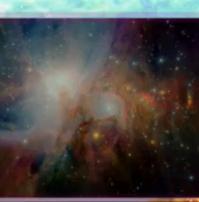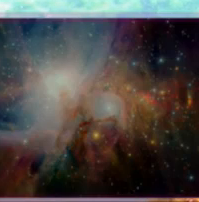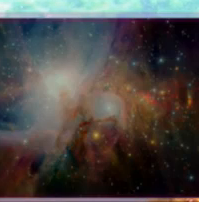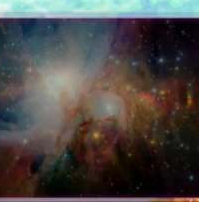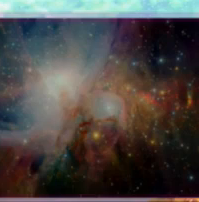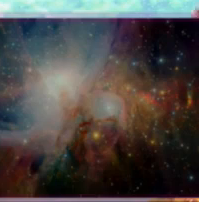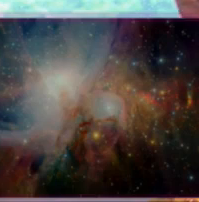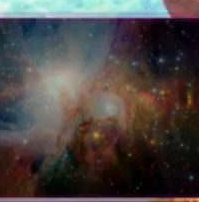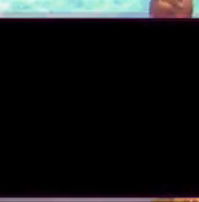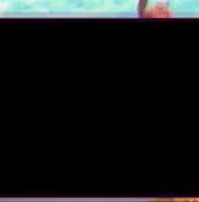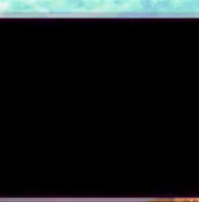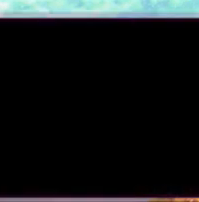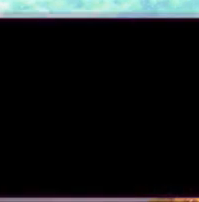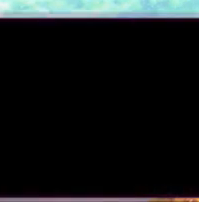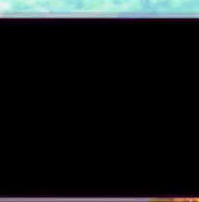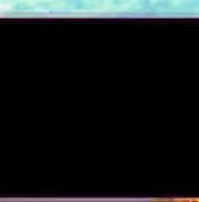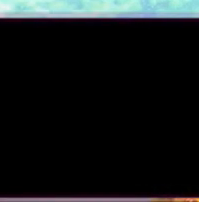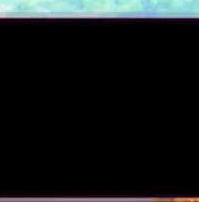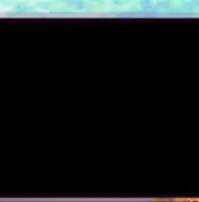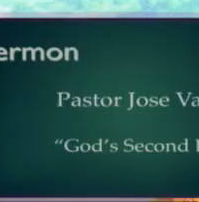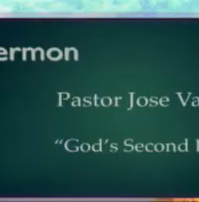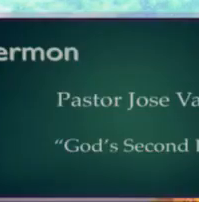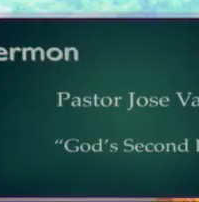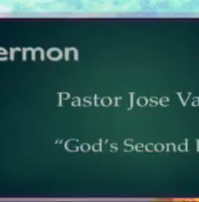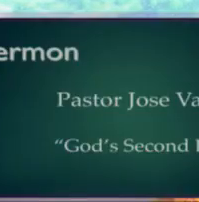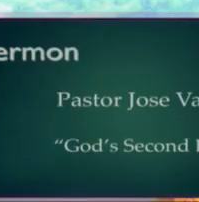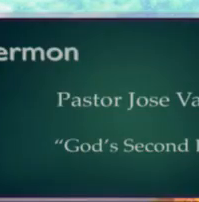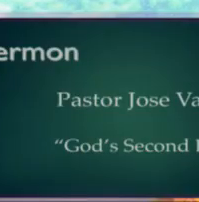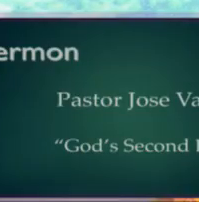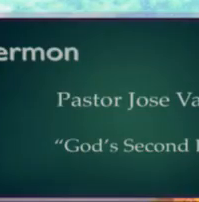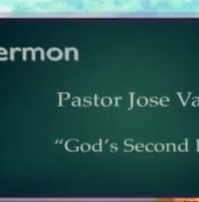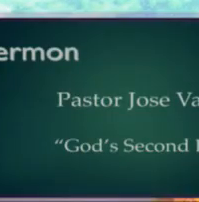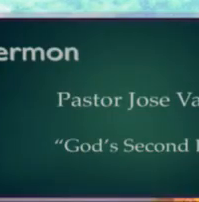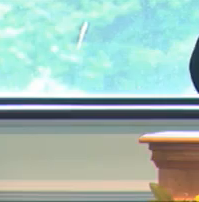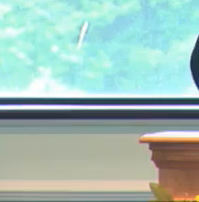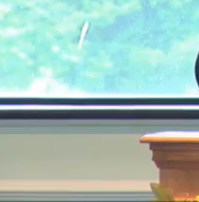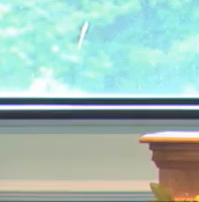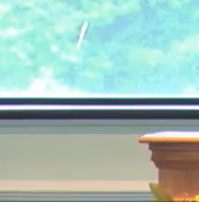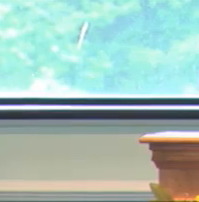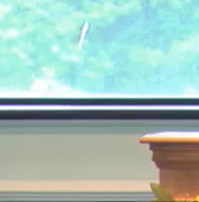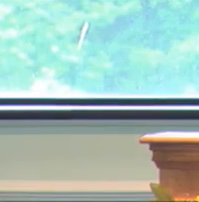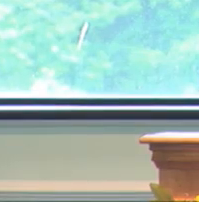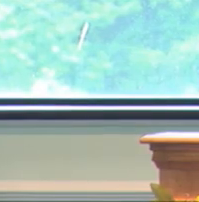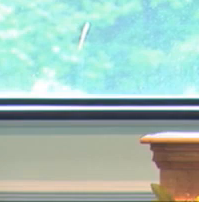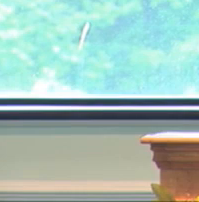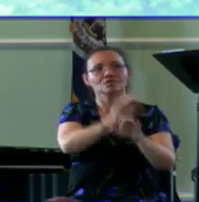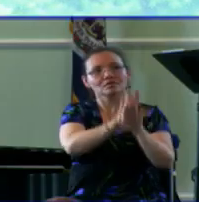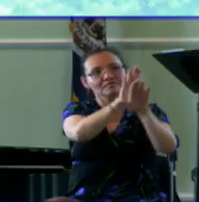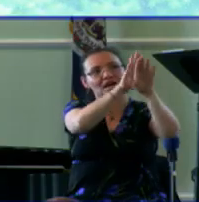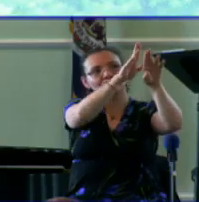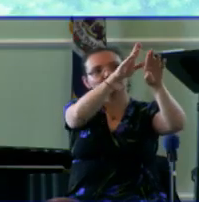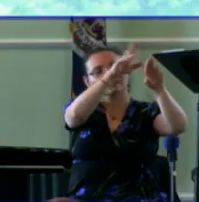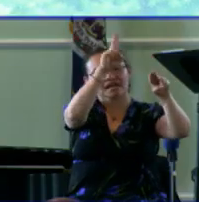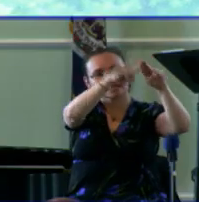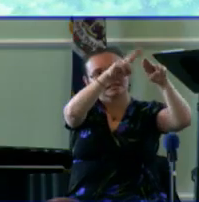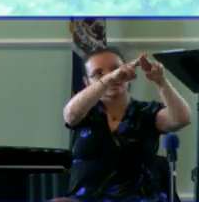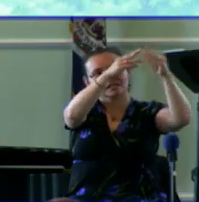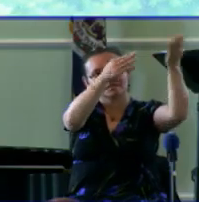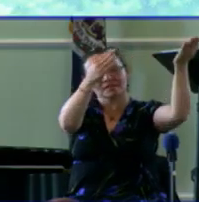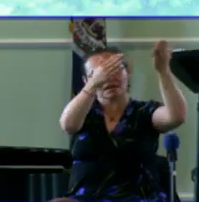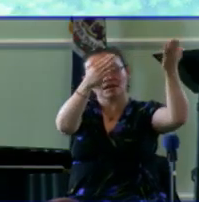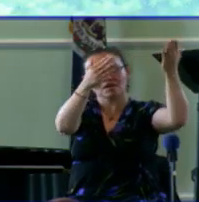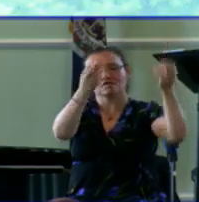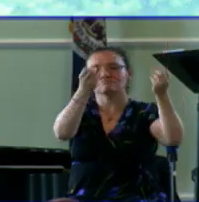there, skirted the Sea of Galilee, and went up on the mountain and sat down there. Then